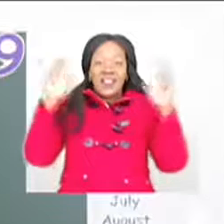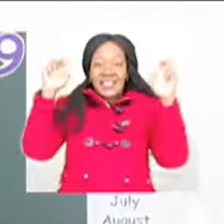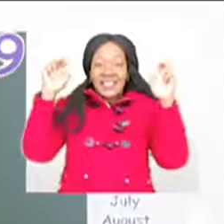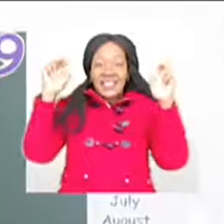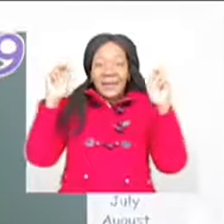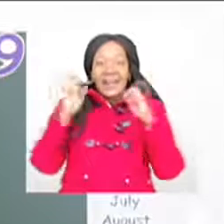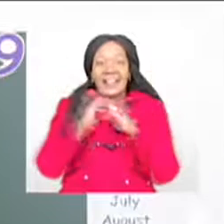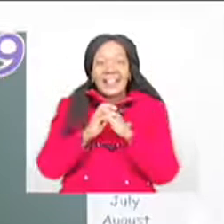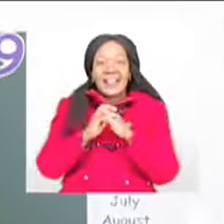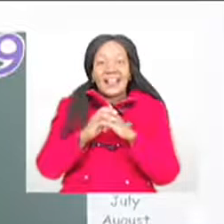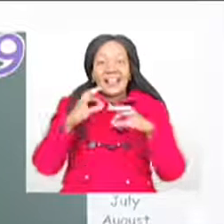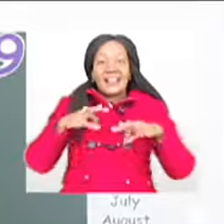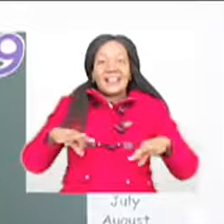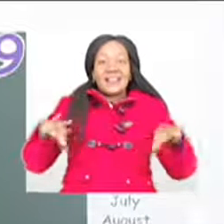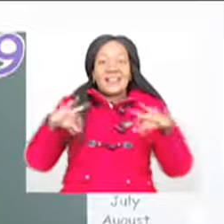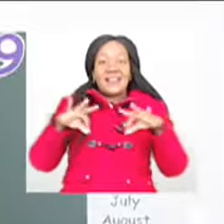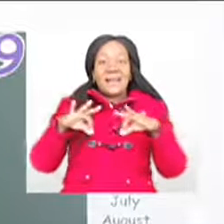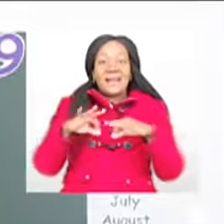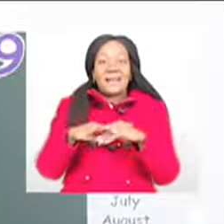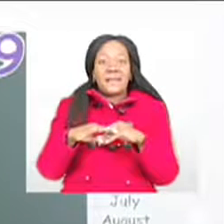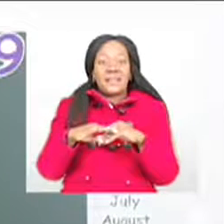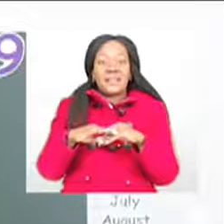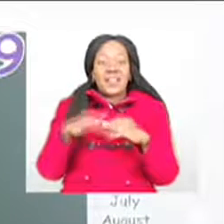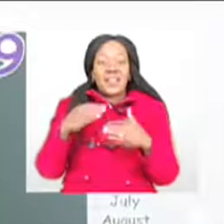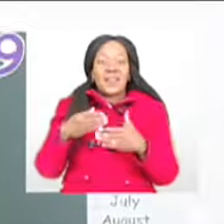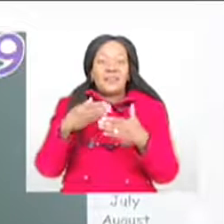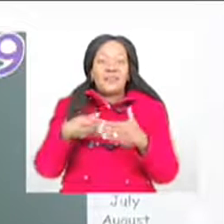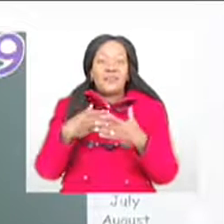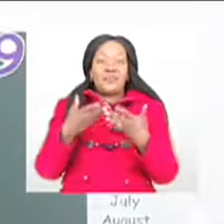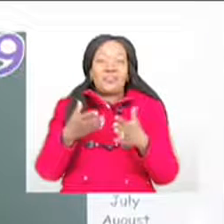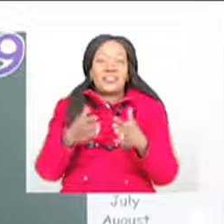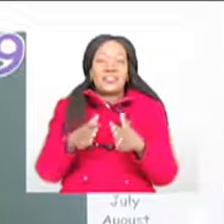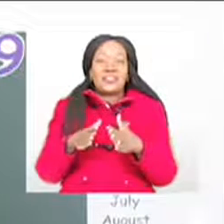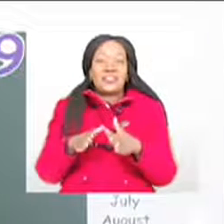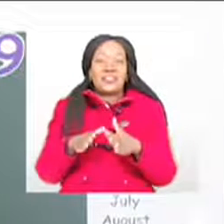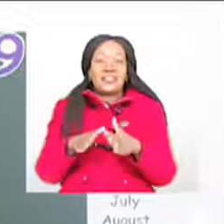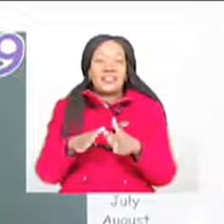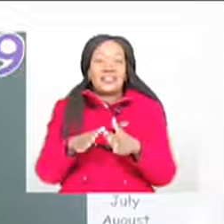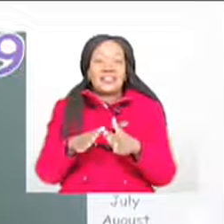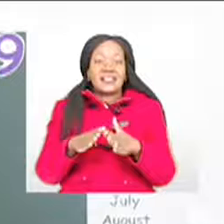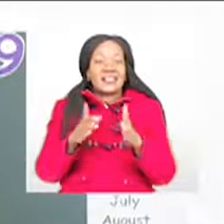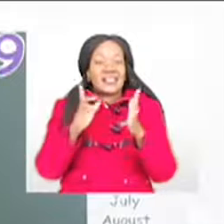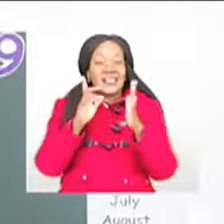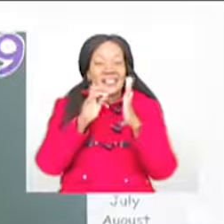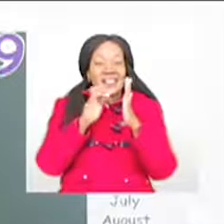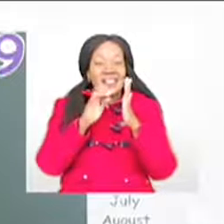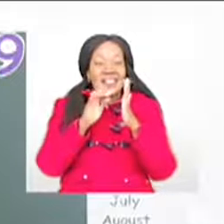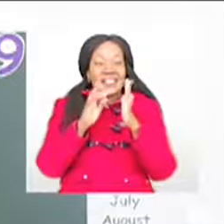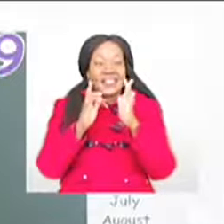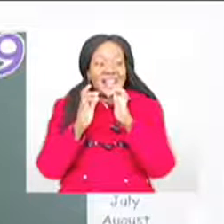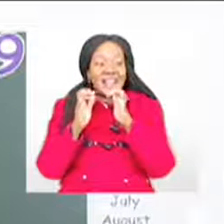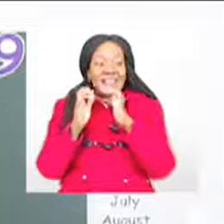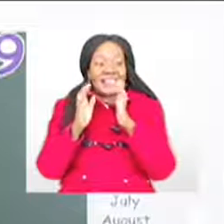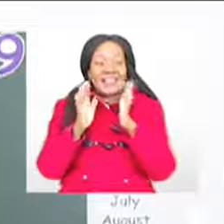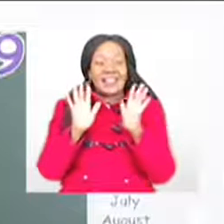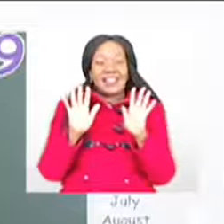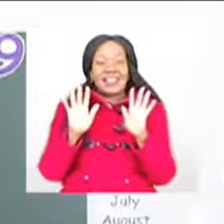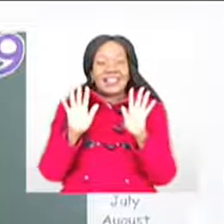is farm. Now, before we begin anything else, let's sanitize our hands.